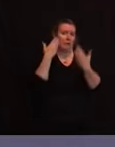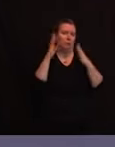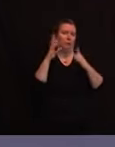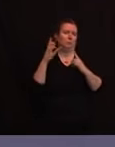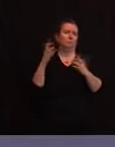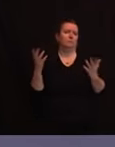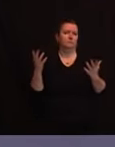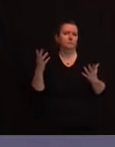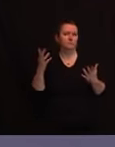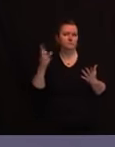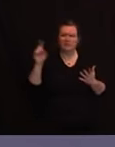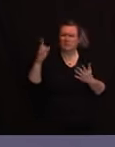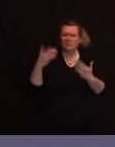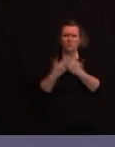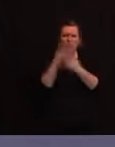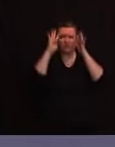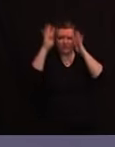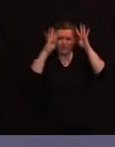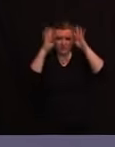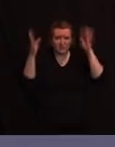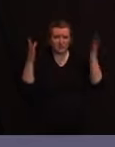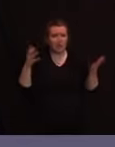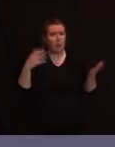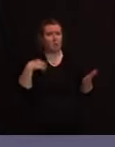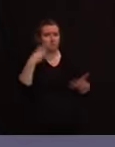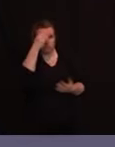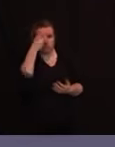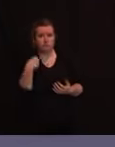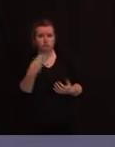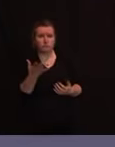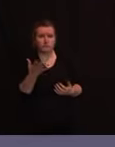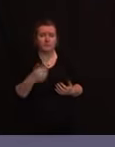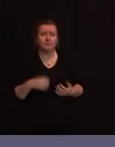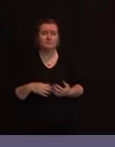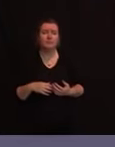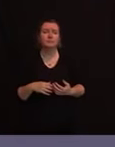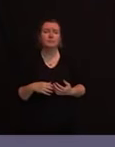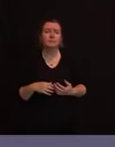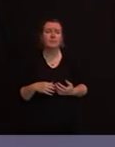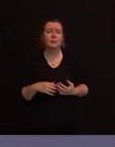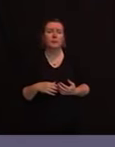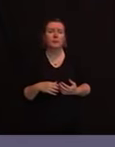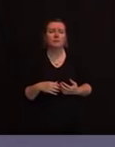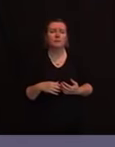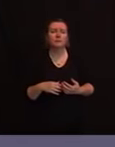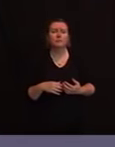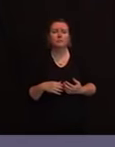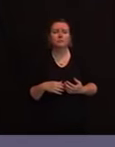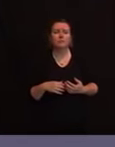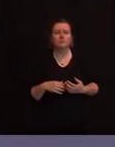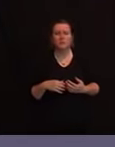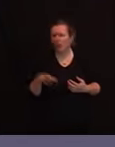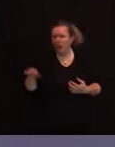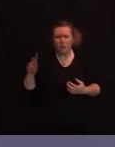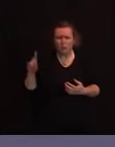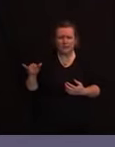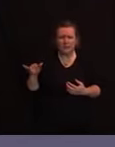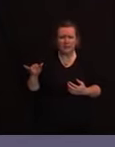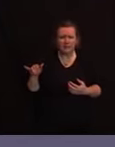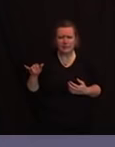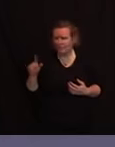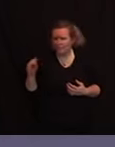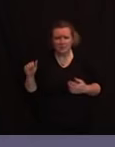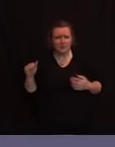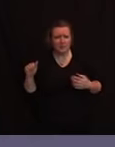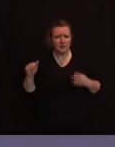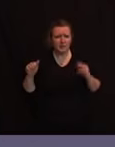sooner than later. So I just would say that. I don't think you do disagree either, Judy or Lisa or Pat, you can't go into sort